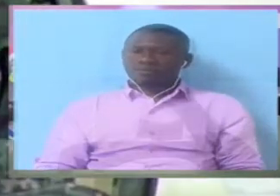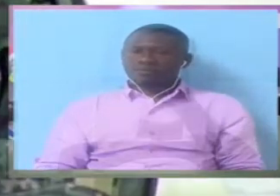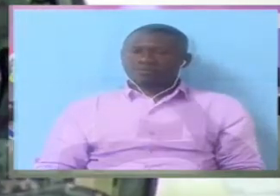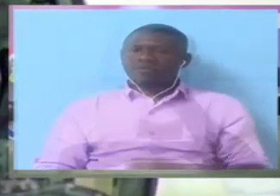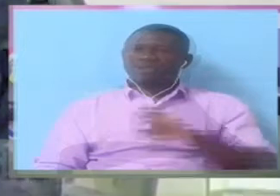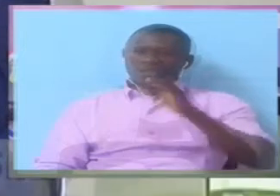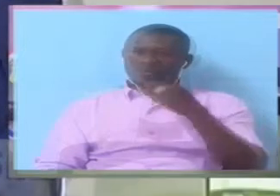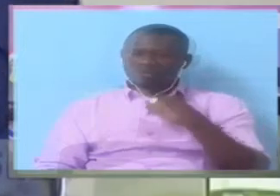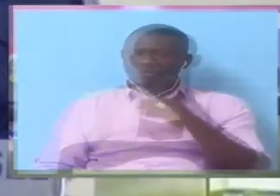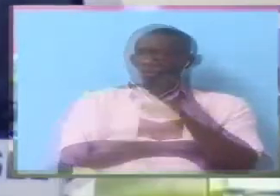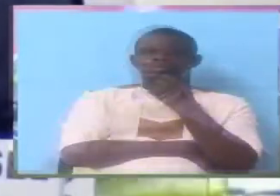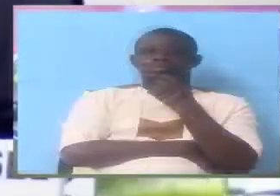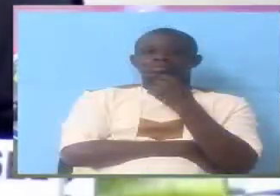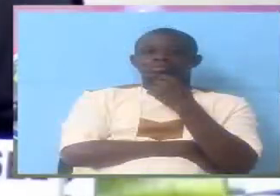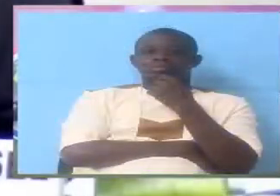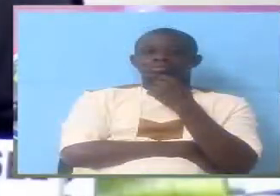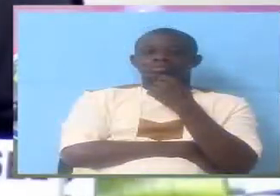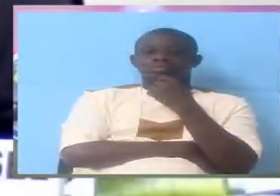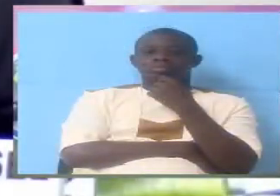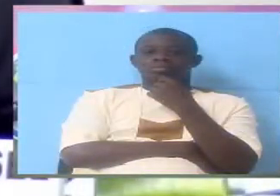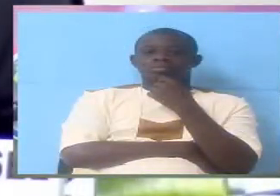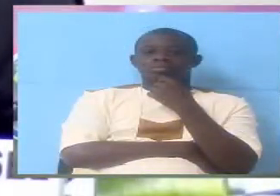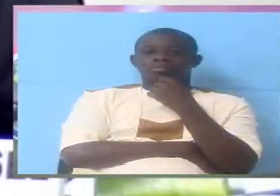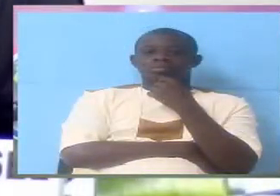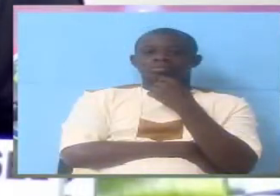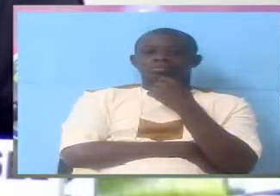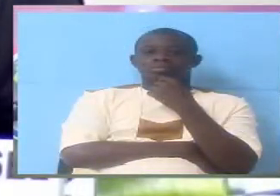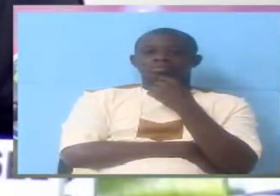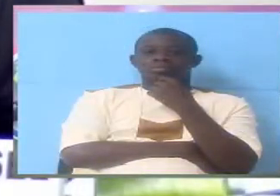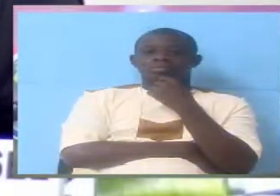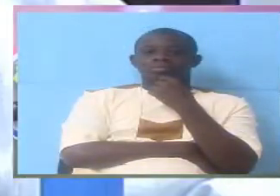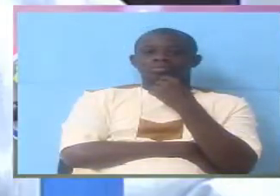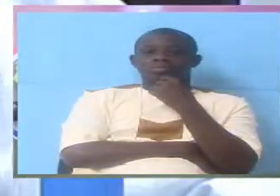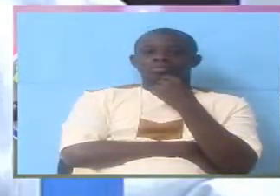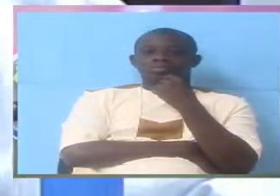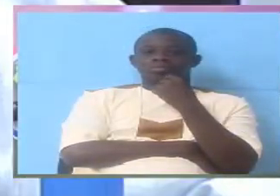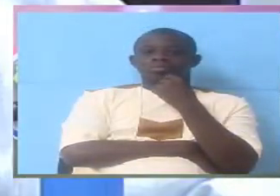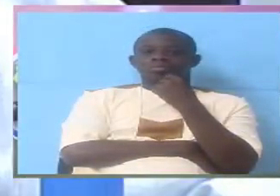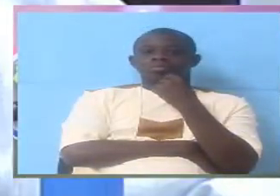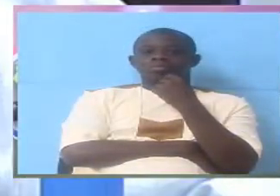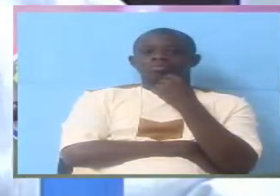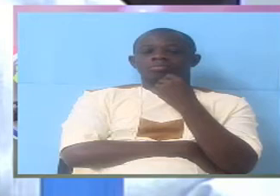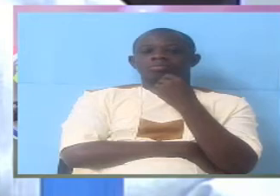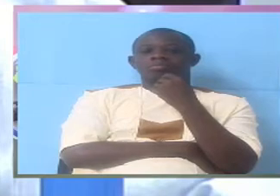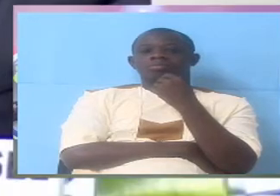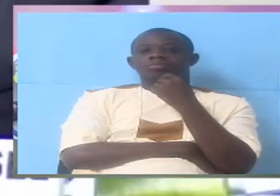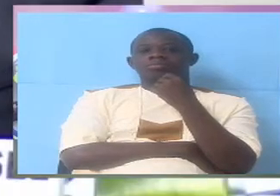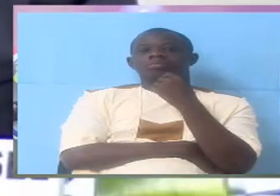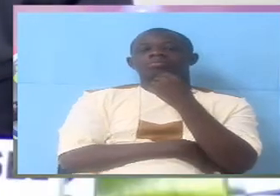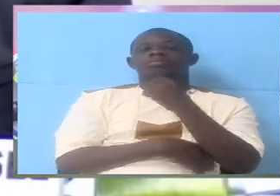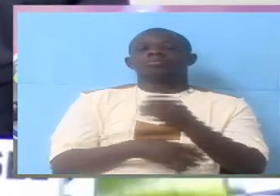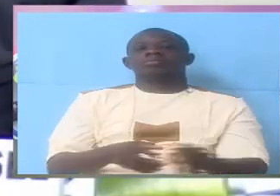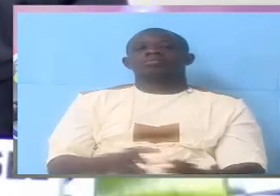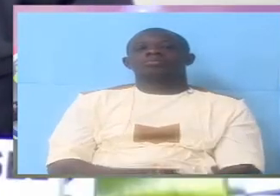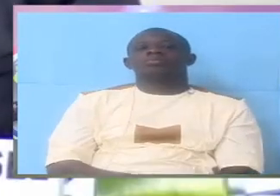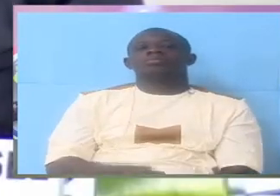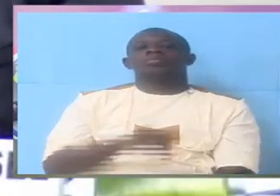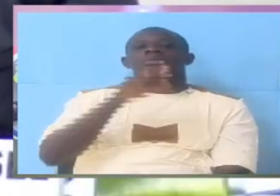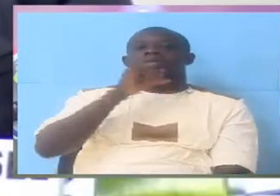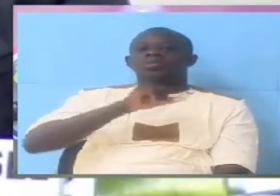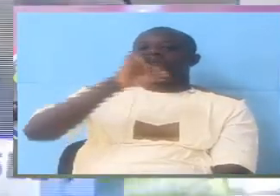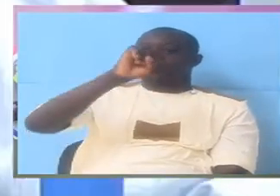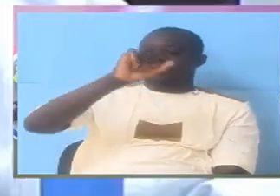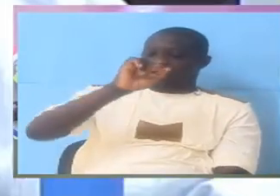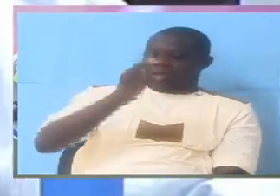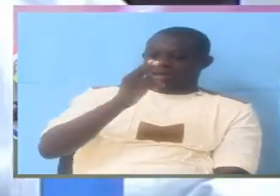Can you describe? Thank you very much. Mr. Saho. Mr. Saho. Does this look like a fabrication?